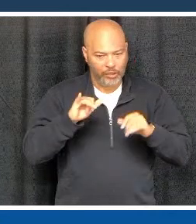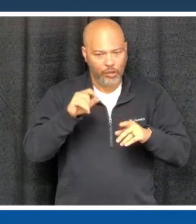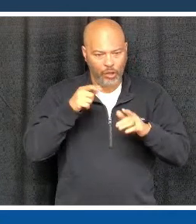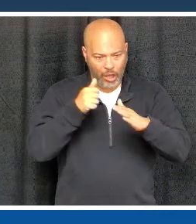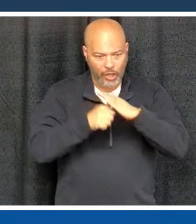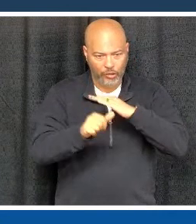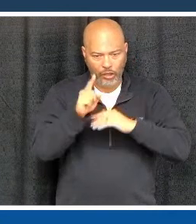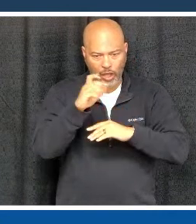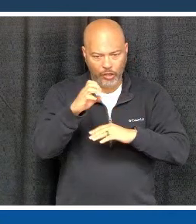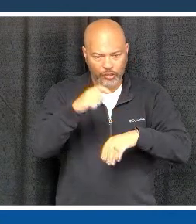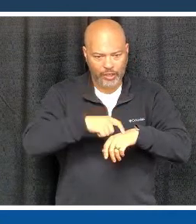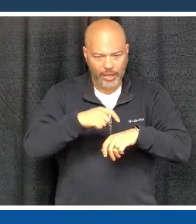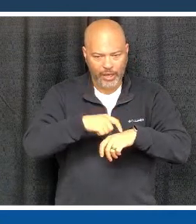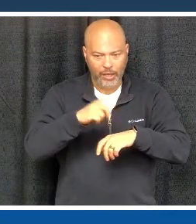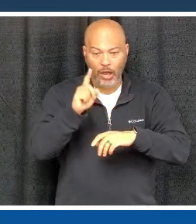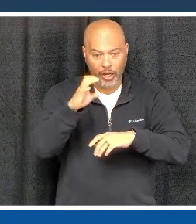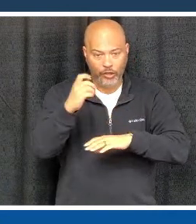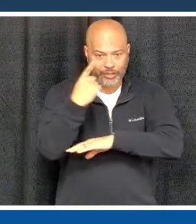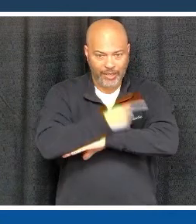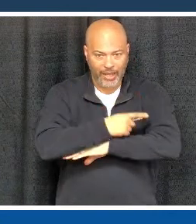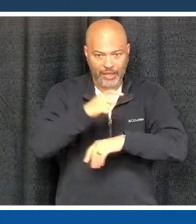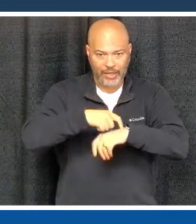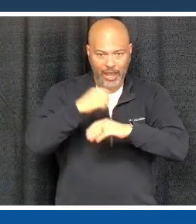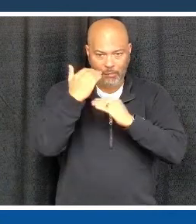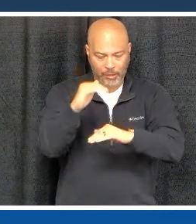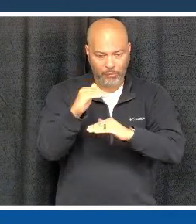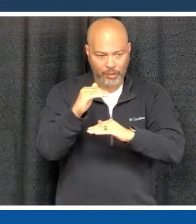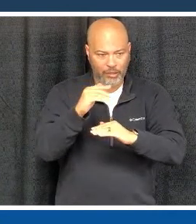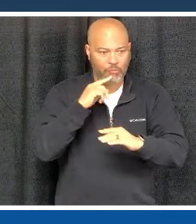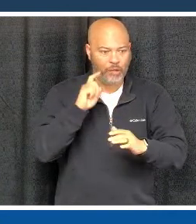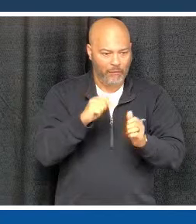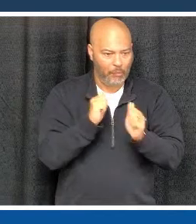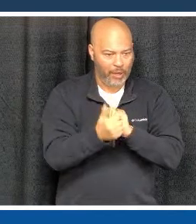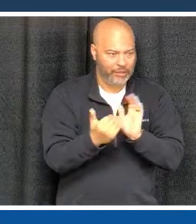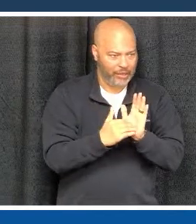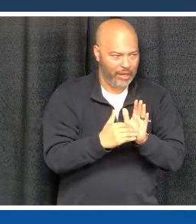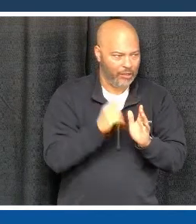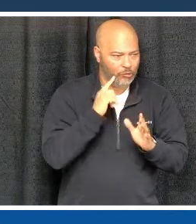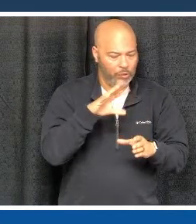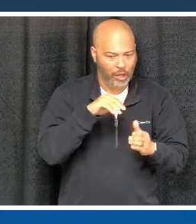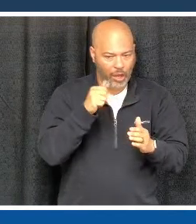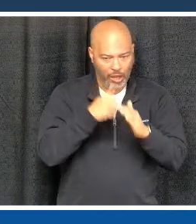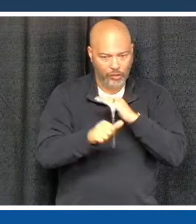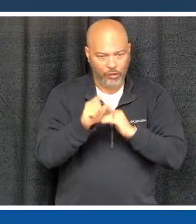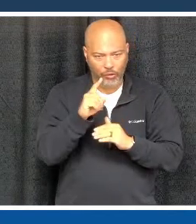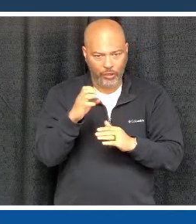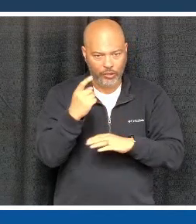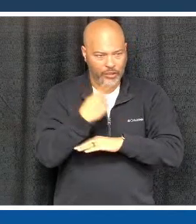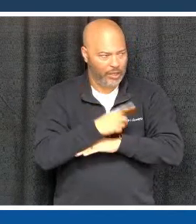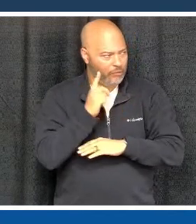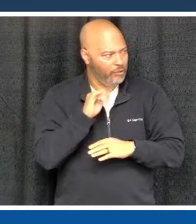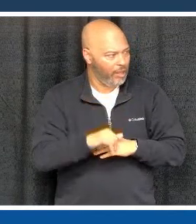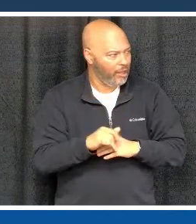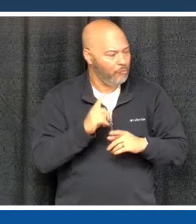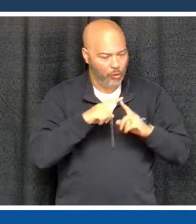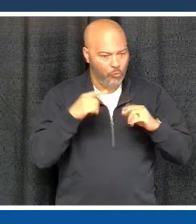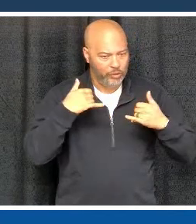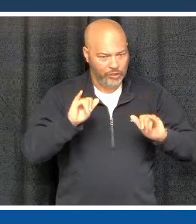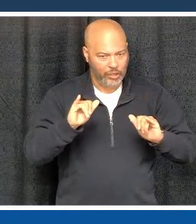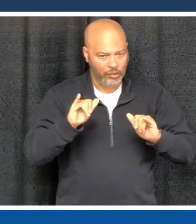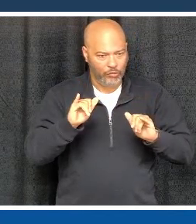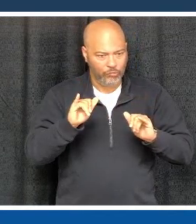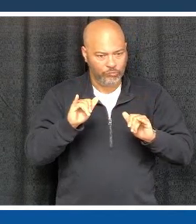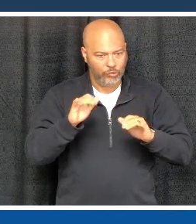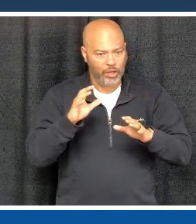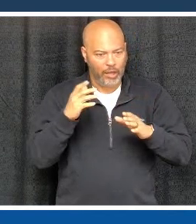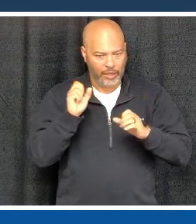clock. The next month, it would have to be passed and then passed again to be within the 100 days of that. But they Okay. are still on track to